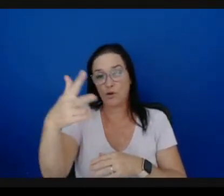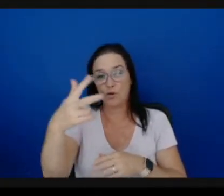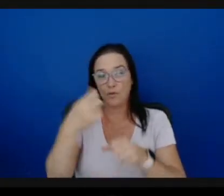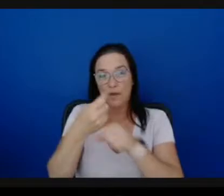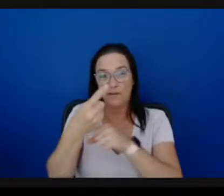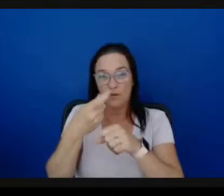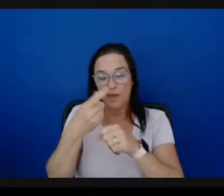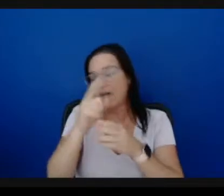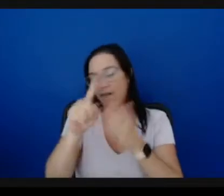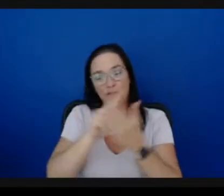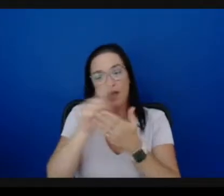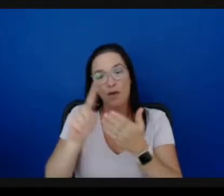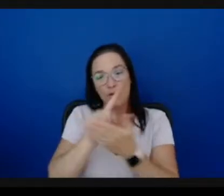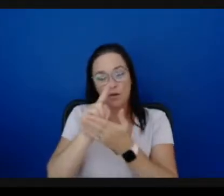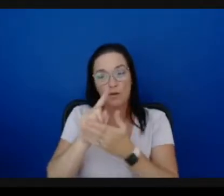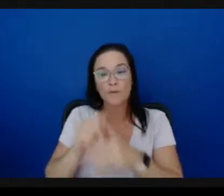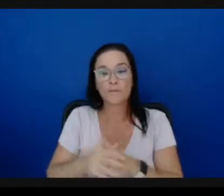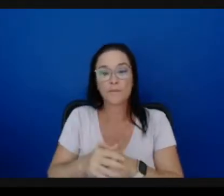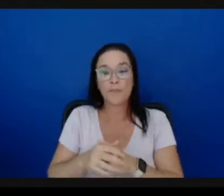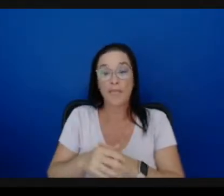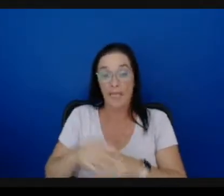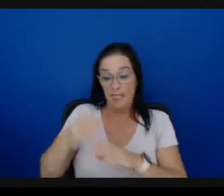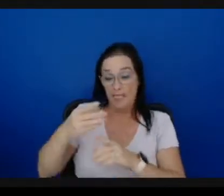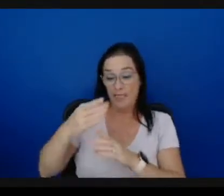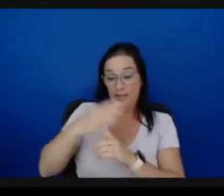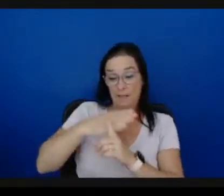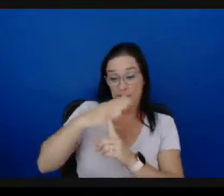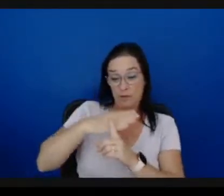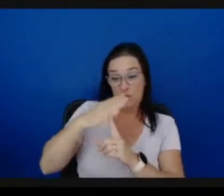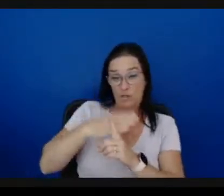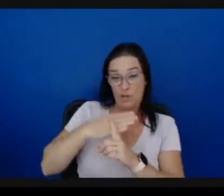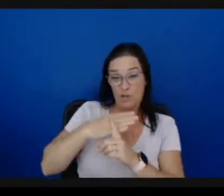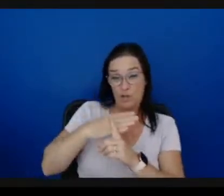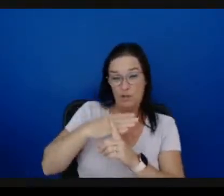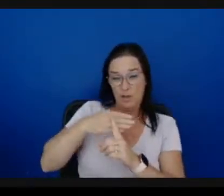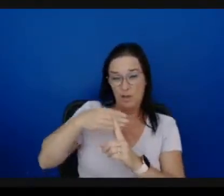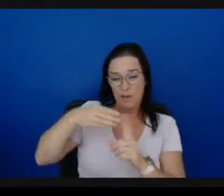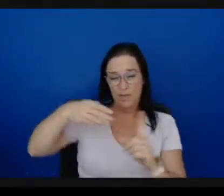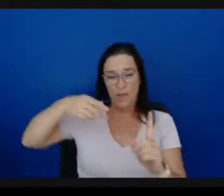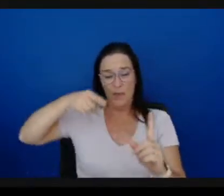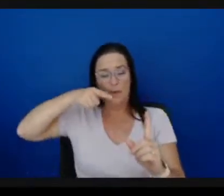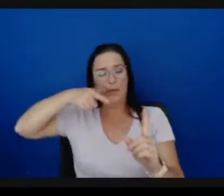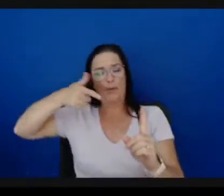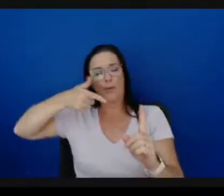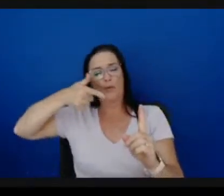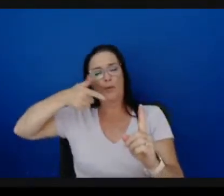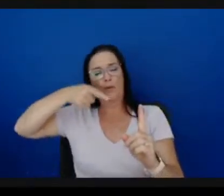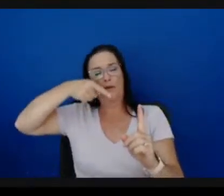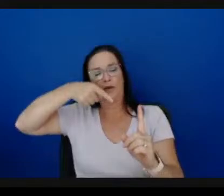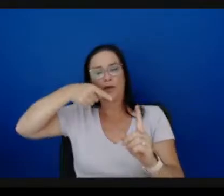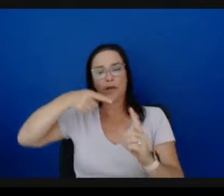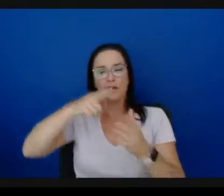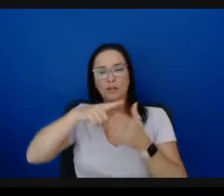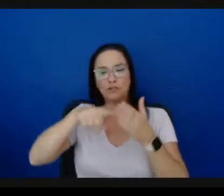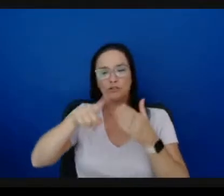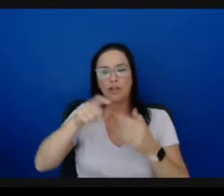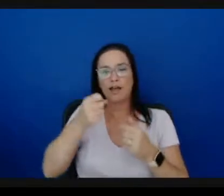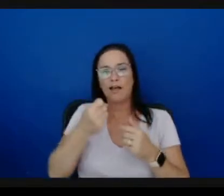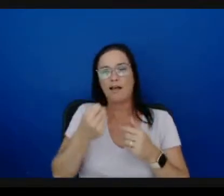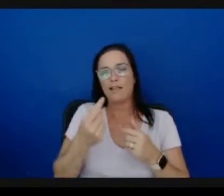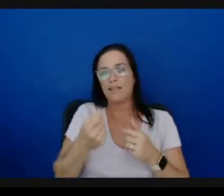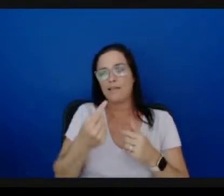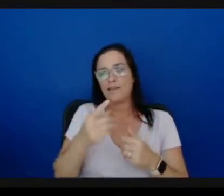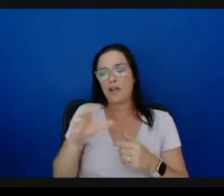The temperature in the core of this fountain, measured with an optical pyrometer, was between 1100 and 1120